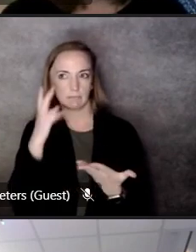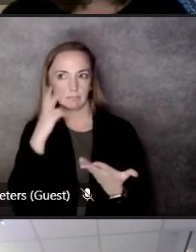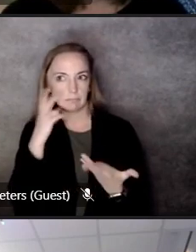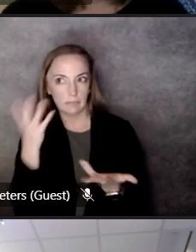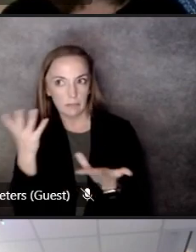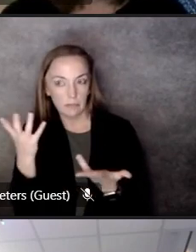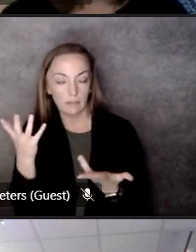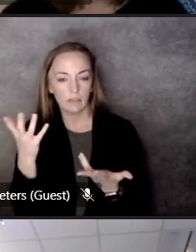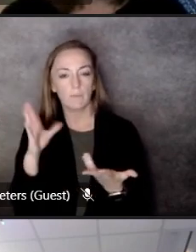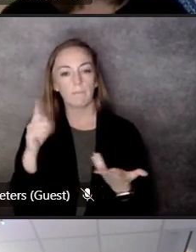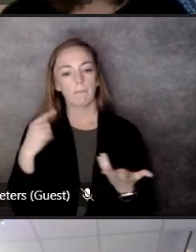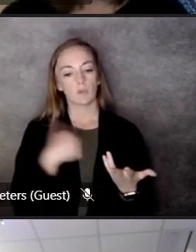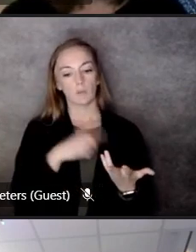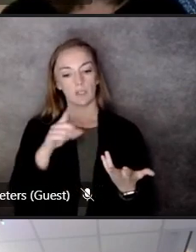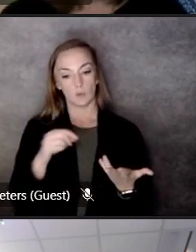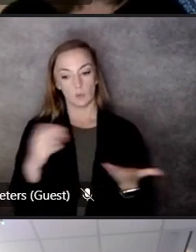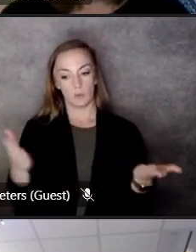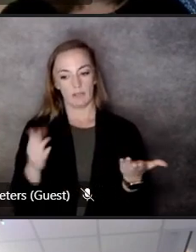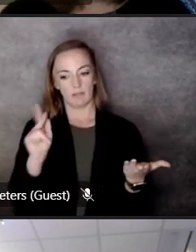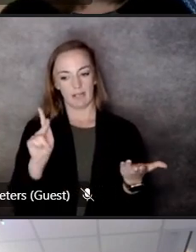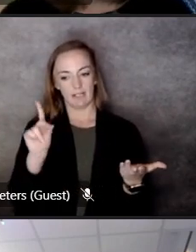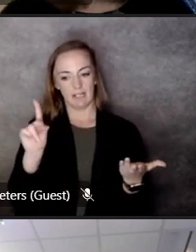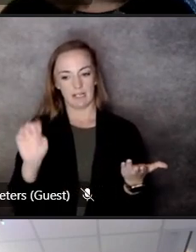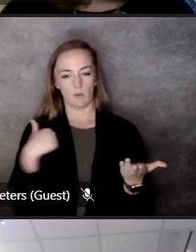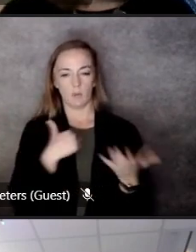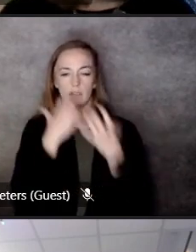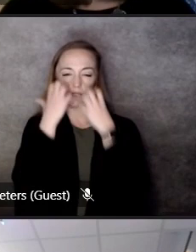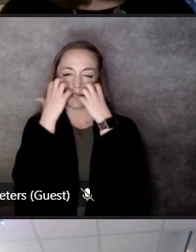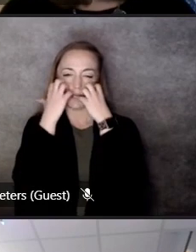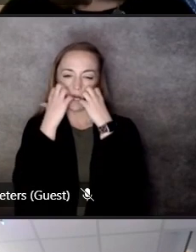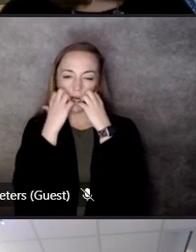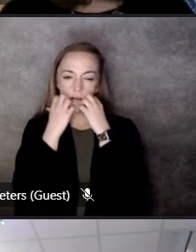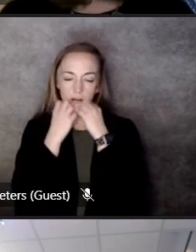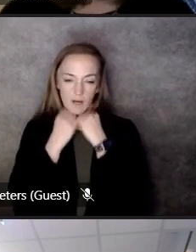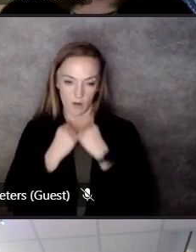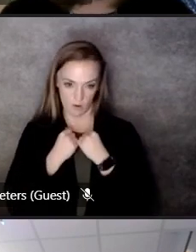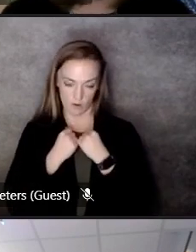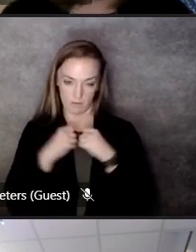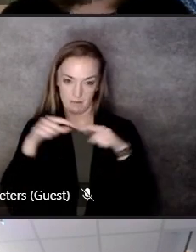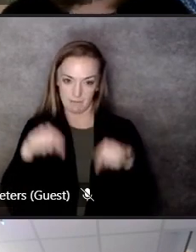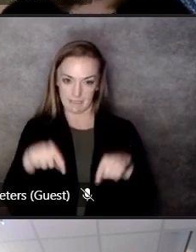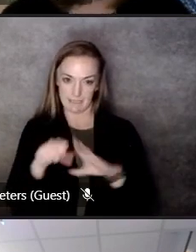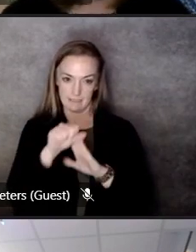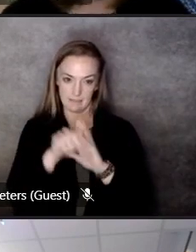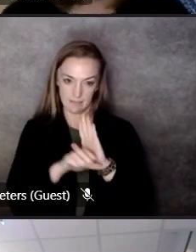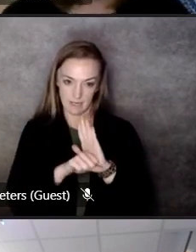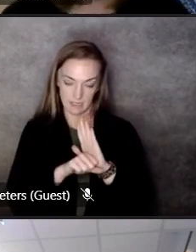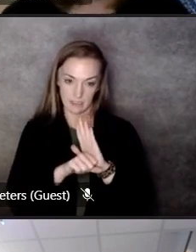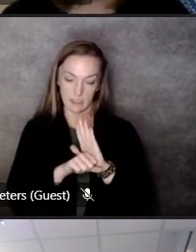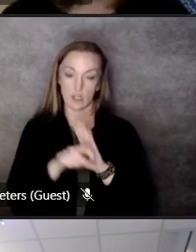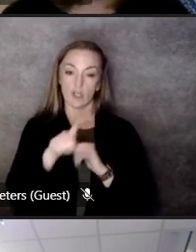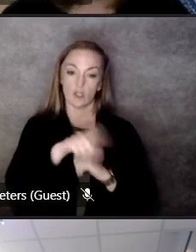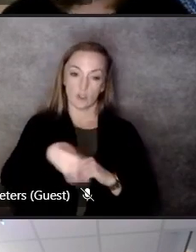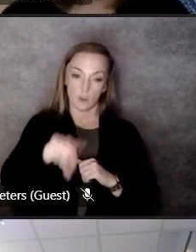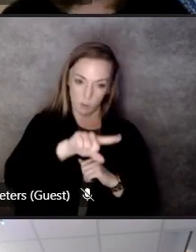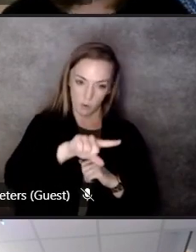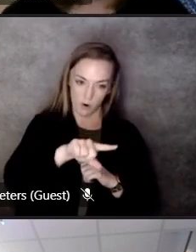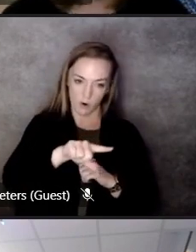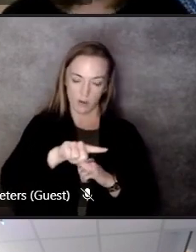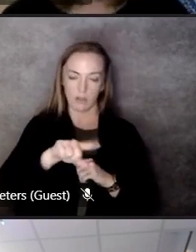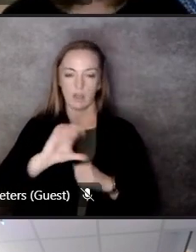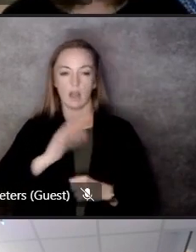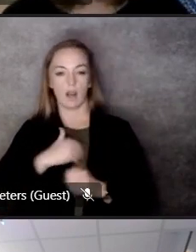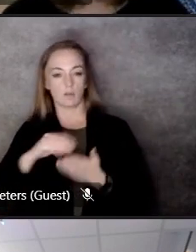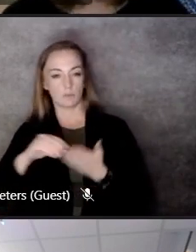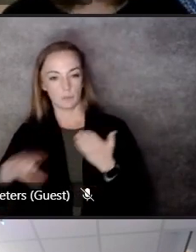at the department care deeply for this state, you all, and our students. And